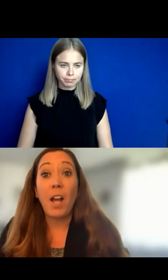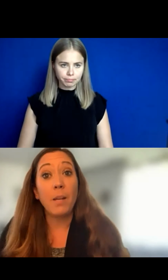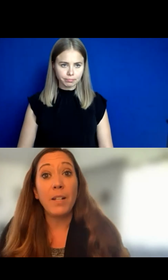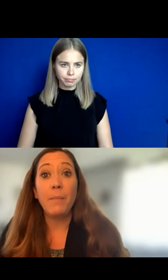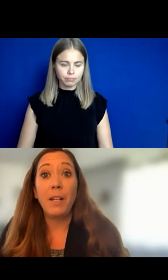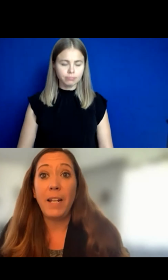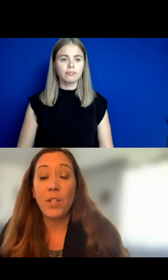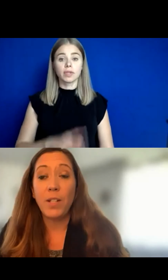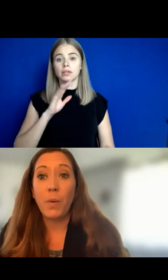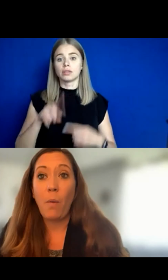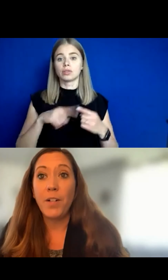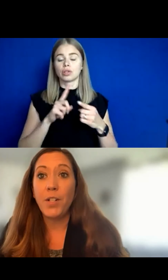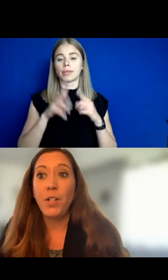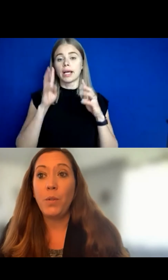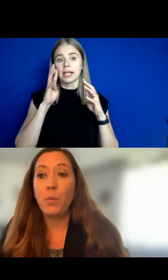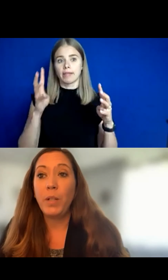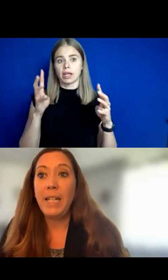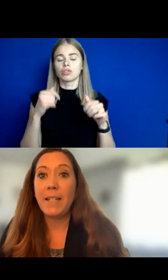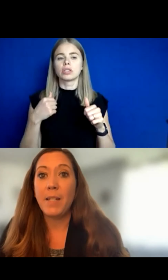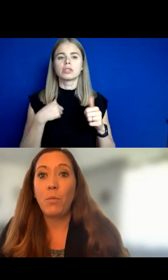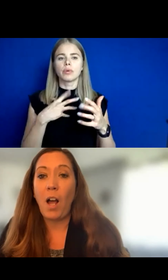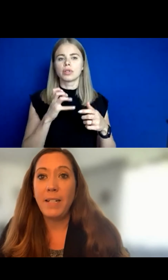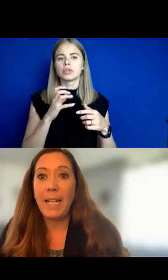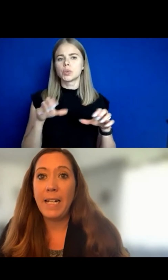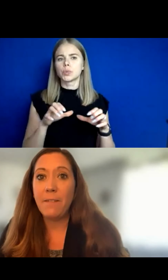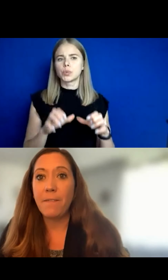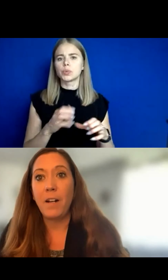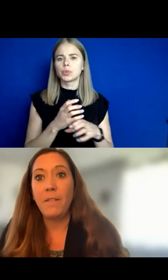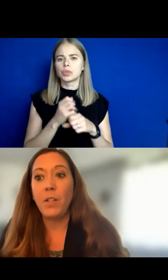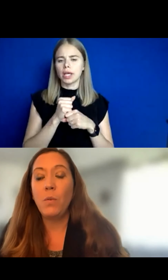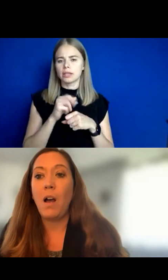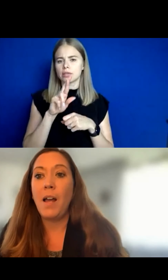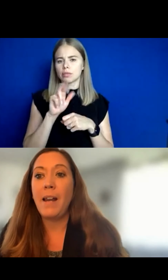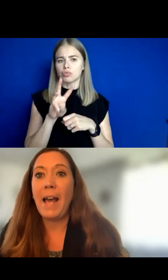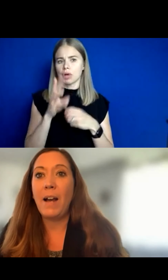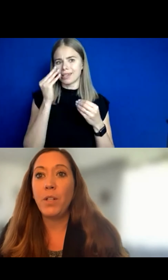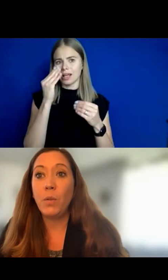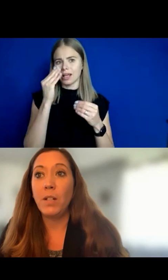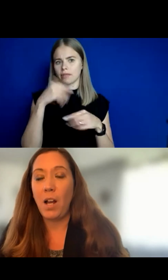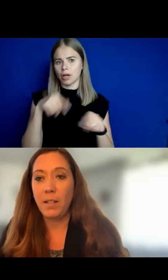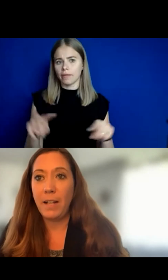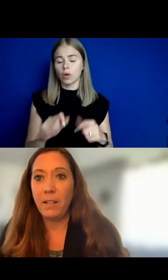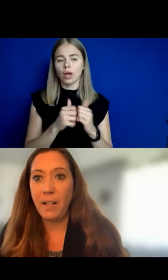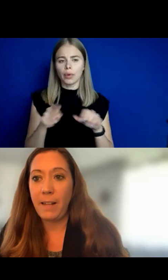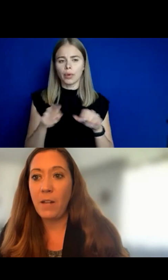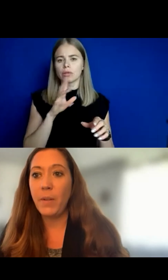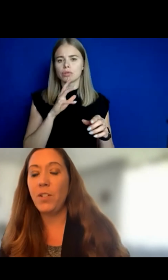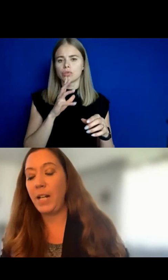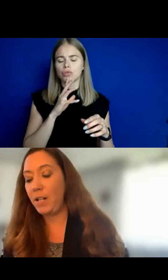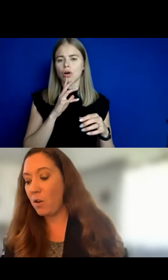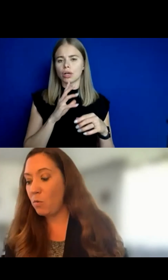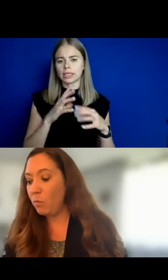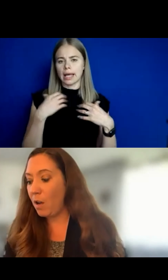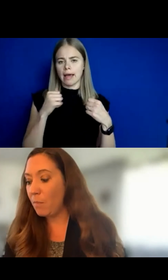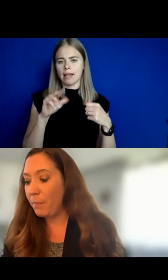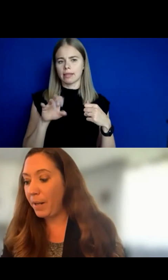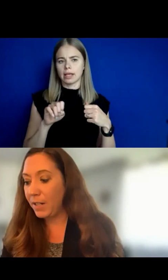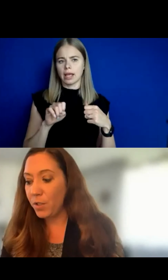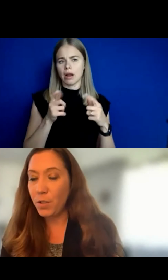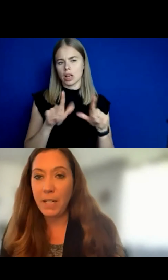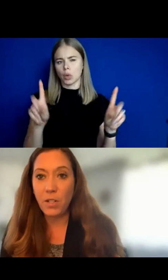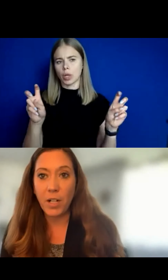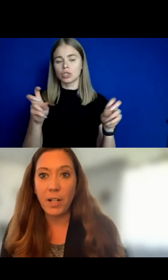To talk about some innovations, what I wanted to do was really get some raw data in front of you on how you can talk the healthcare language. And I know when